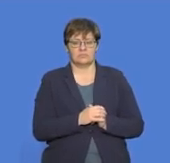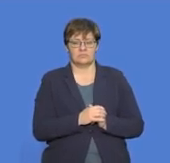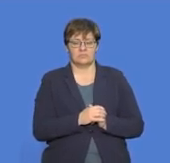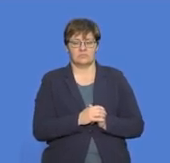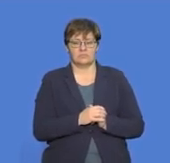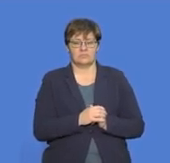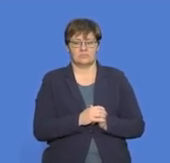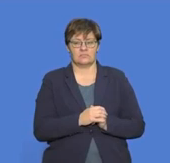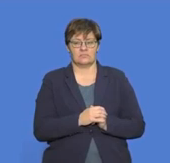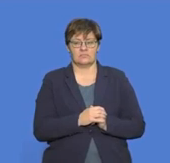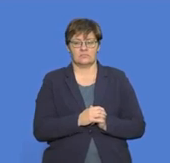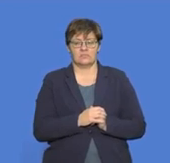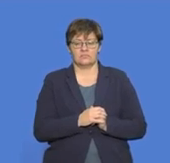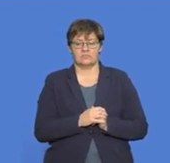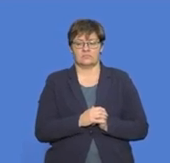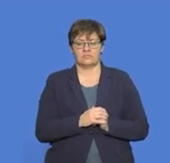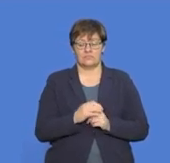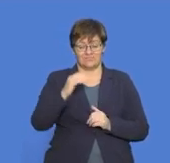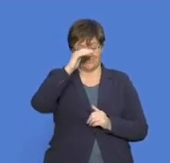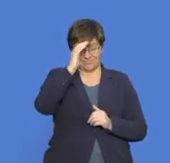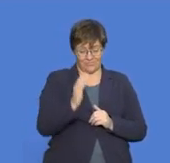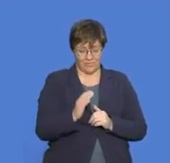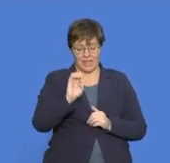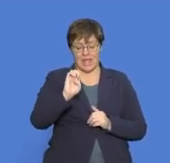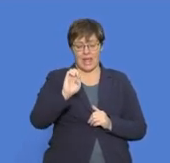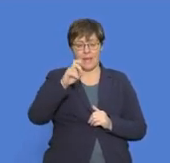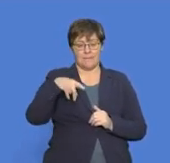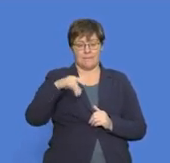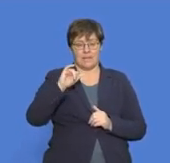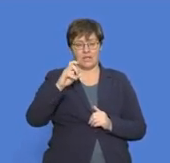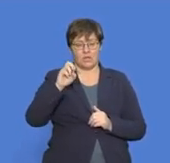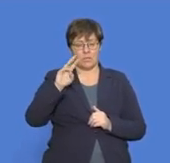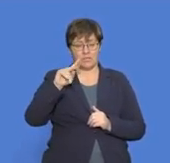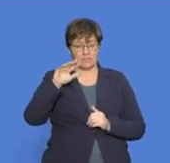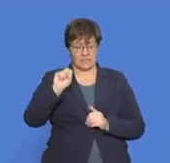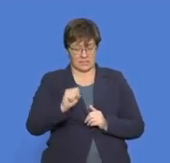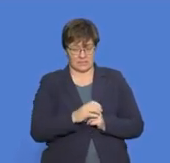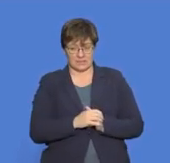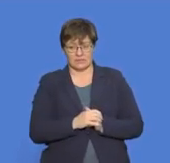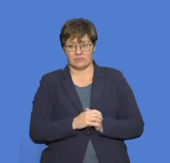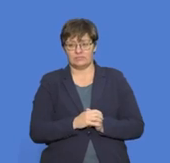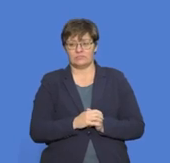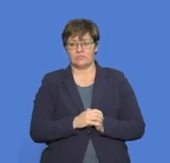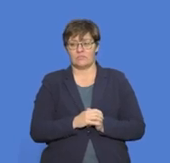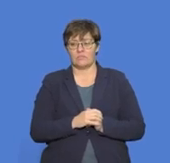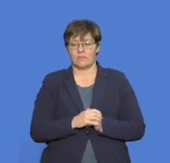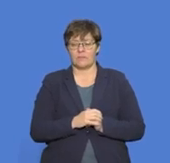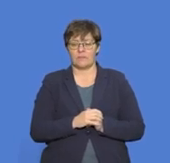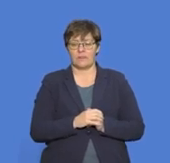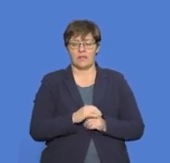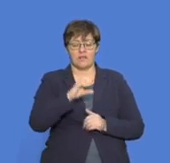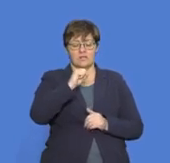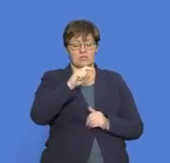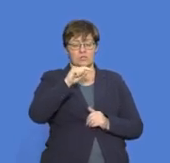Okay, so that's your epidermis. Here's your epidermis. There's your